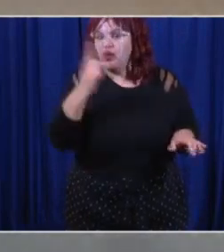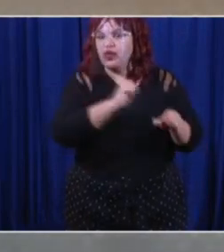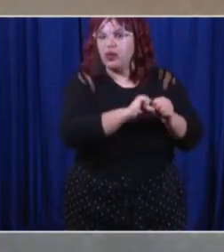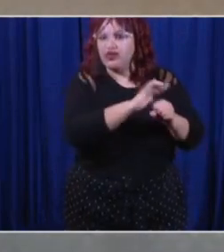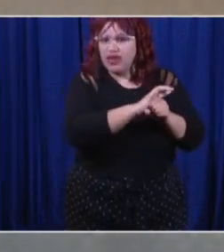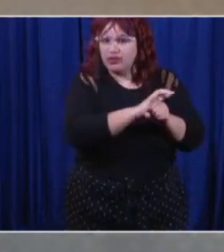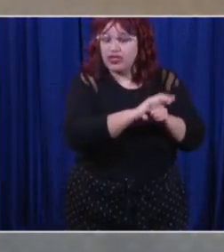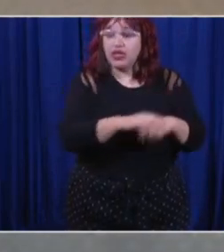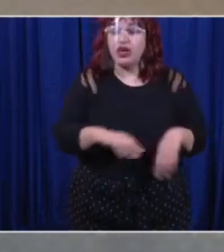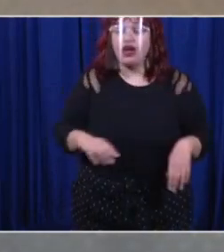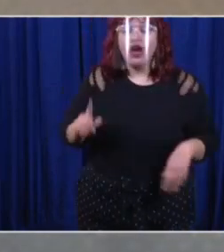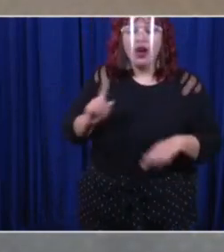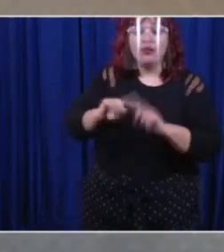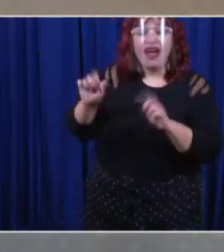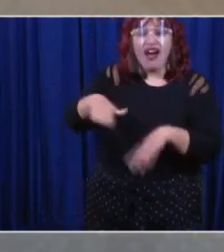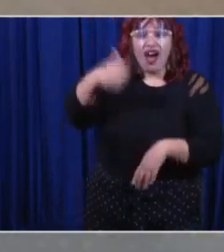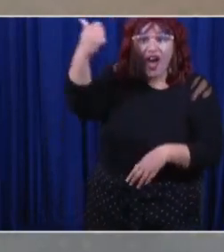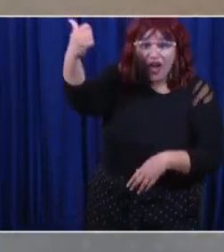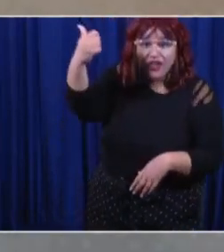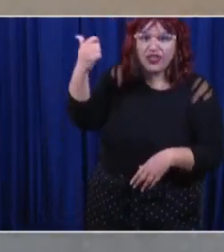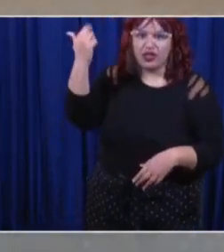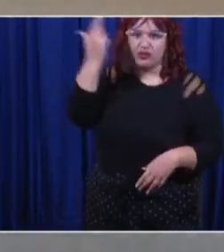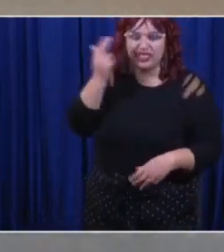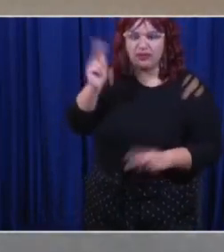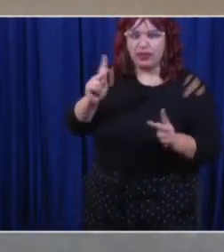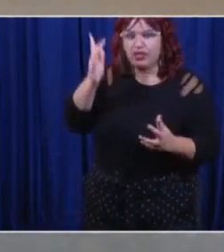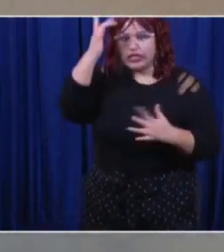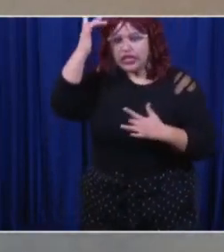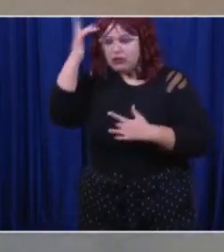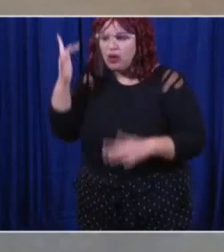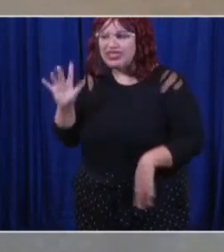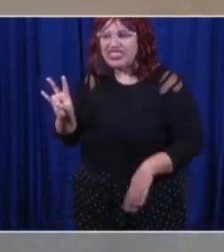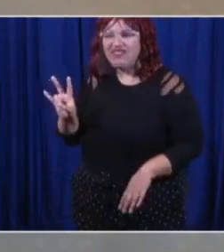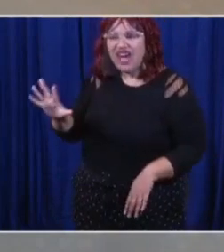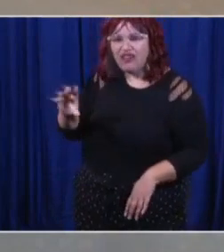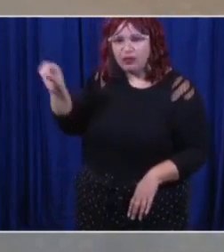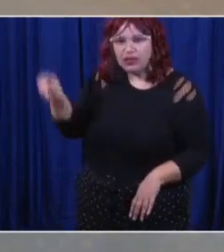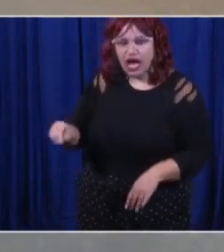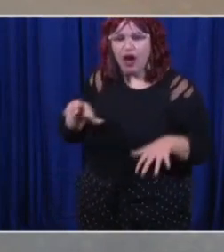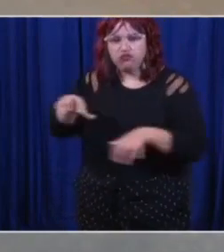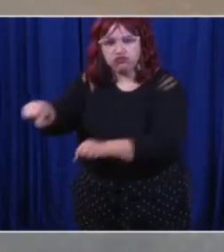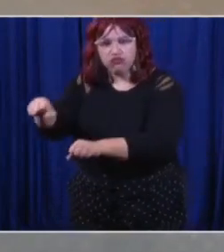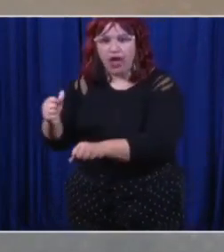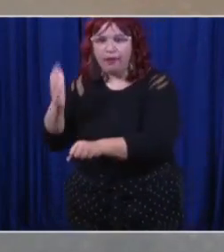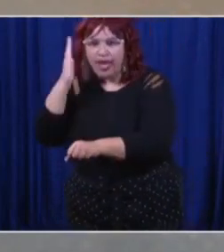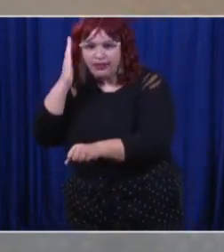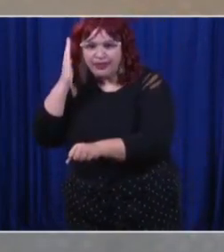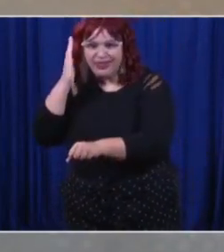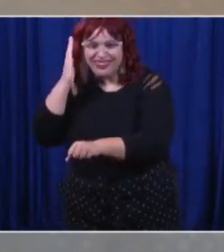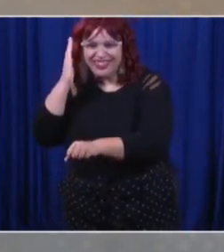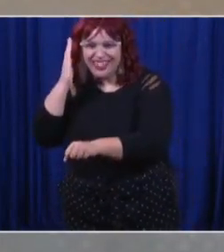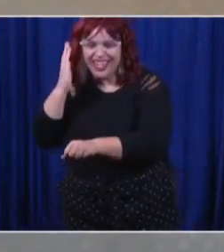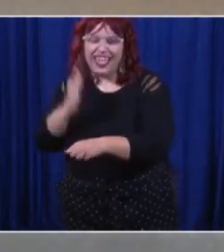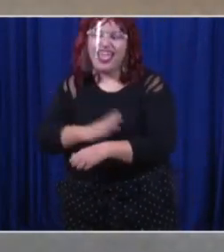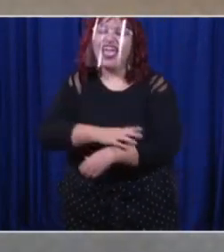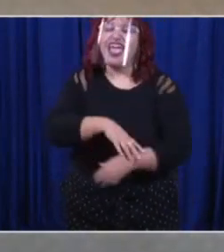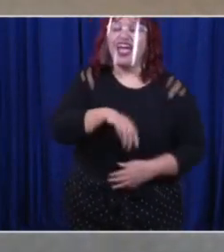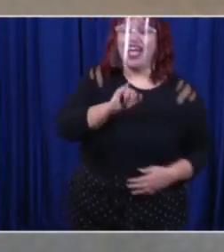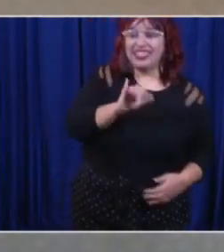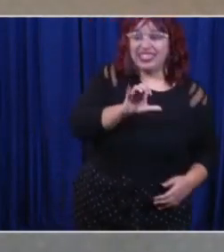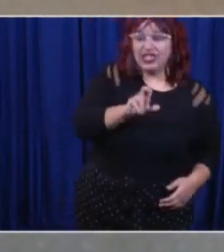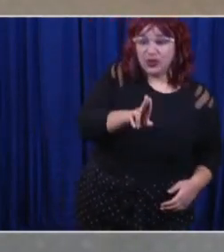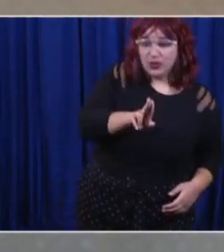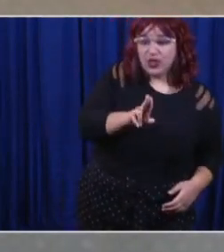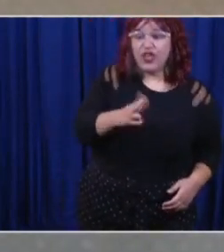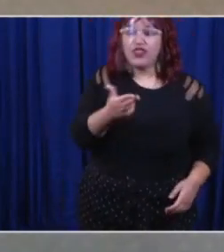75%. In the intensive care unit, we're using about 13 or 14% of the beds. And with, again,